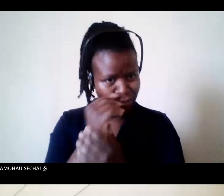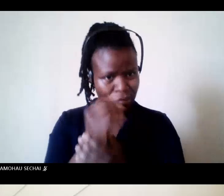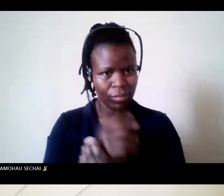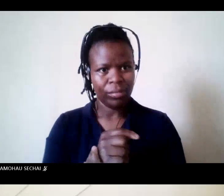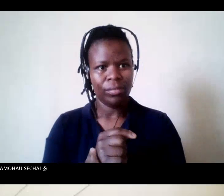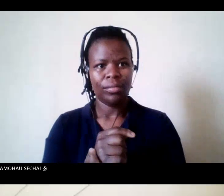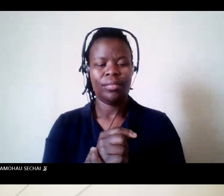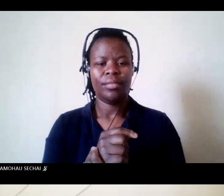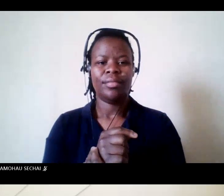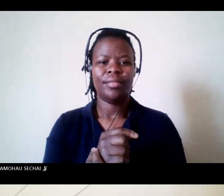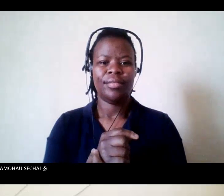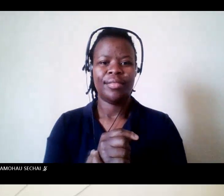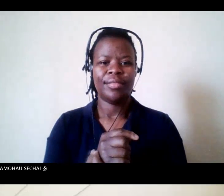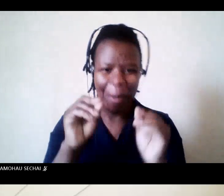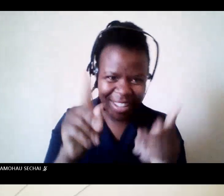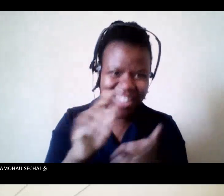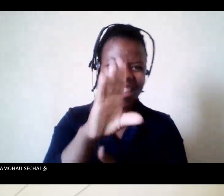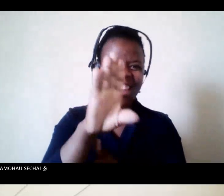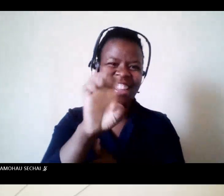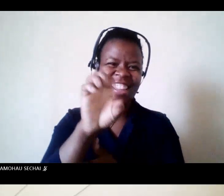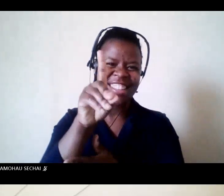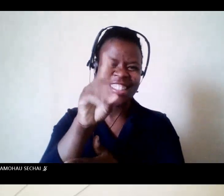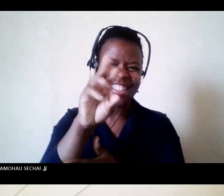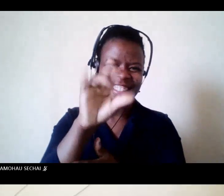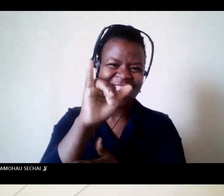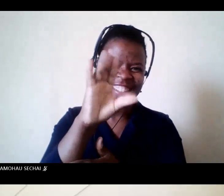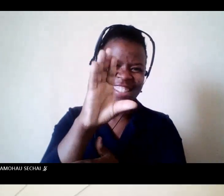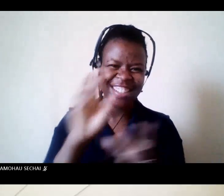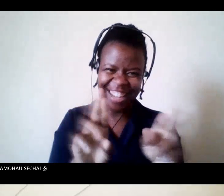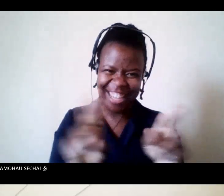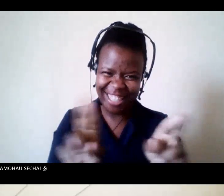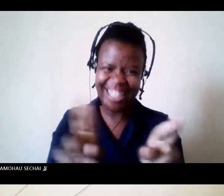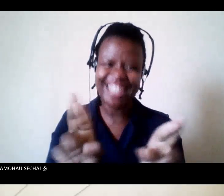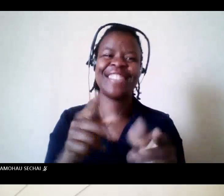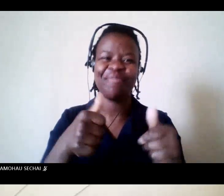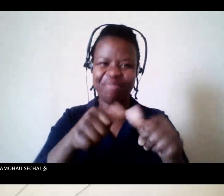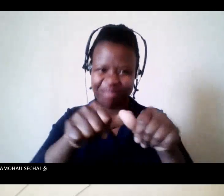Oh, Cedric, he is ready. Good